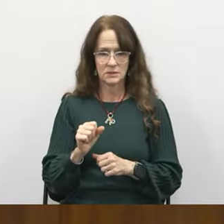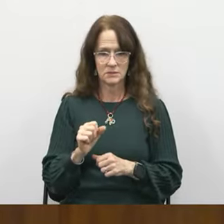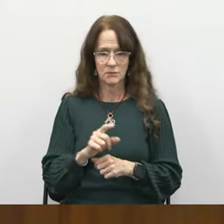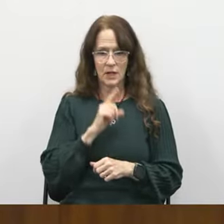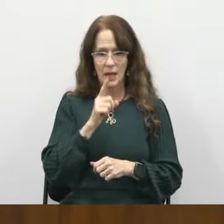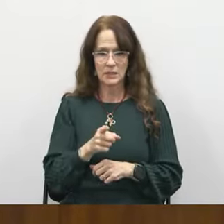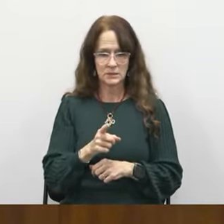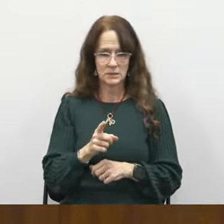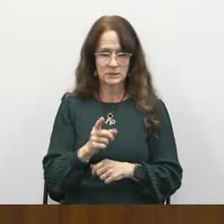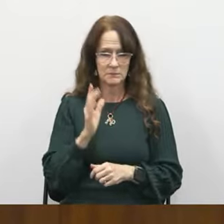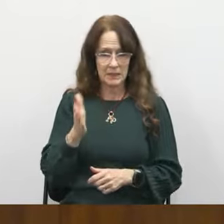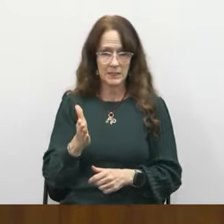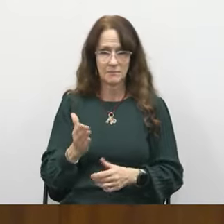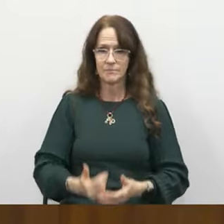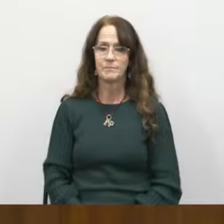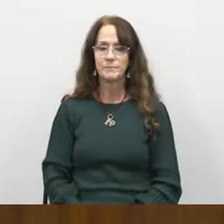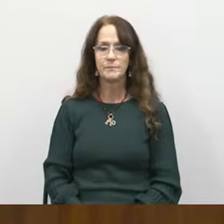of.